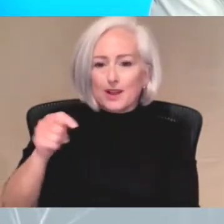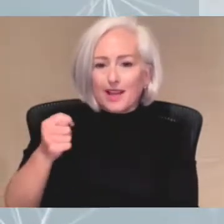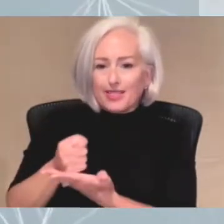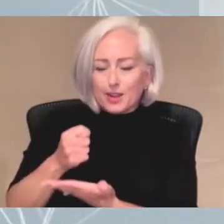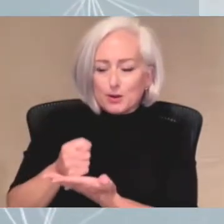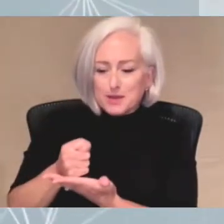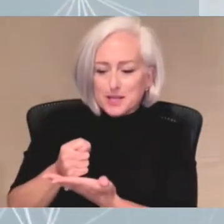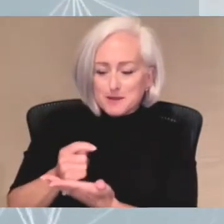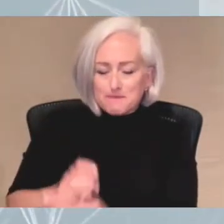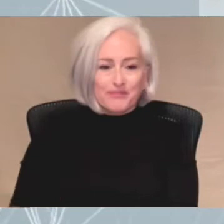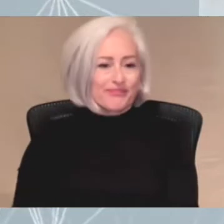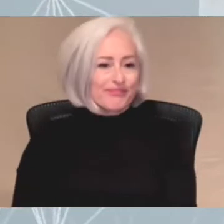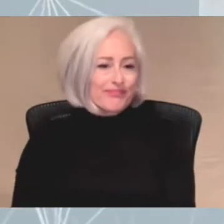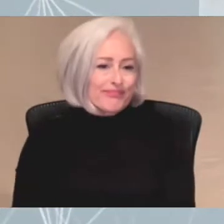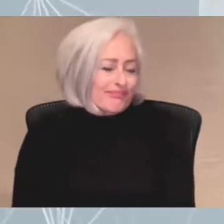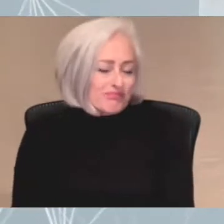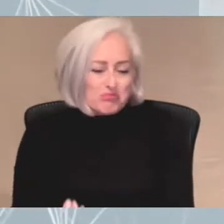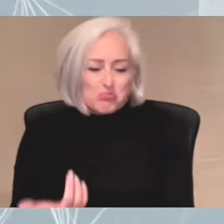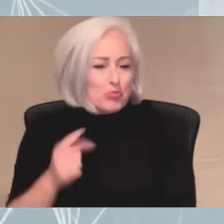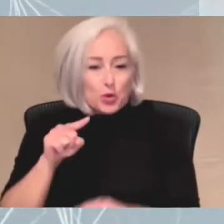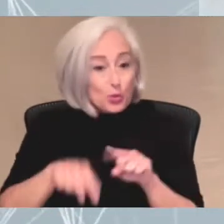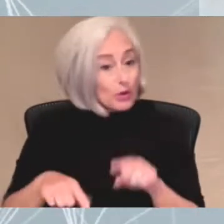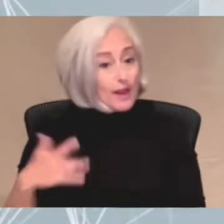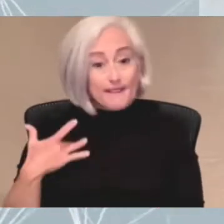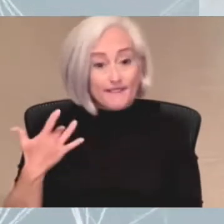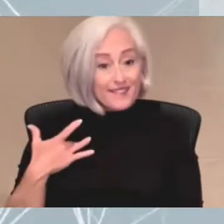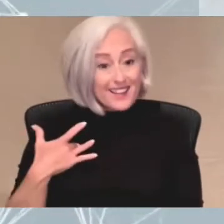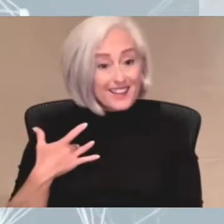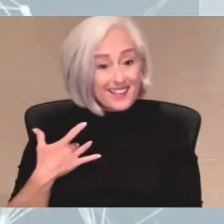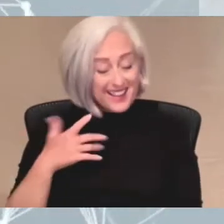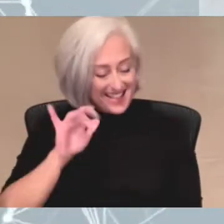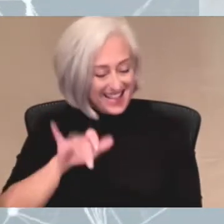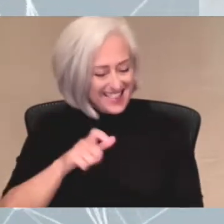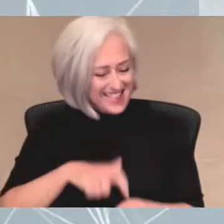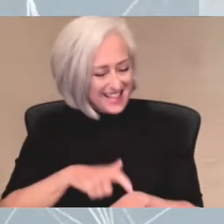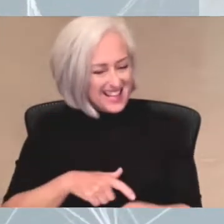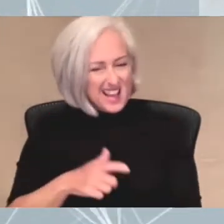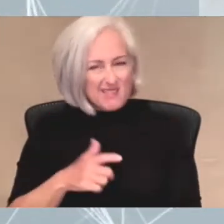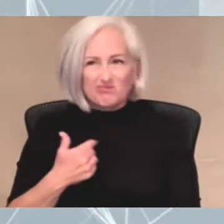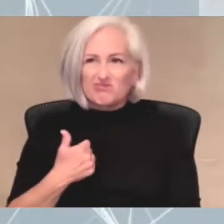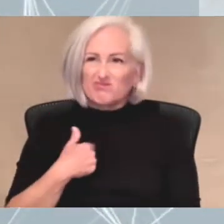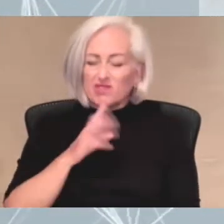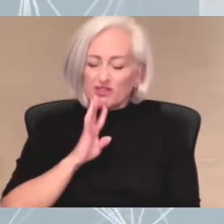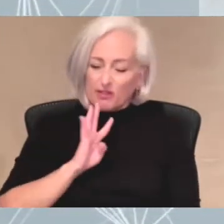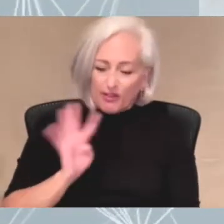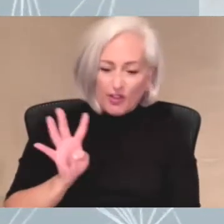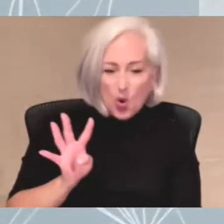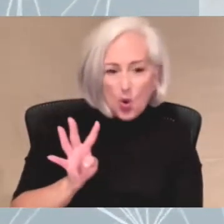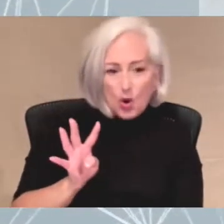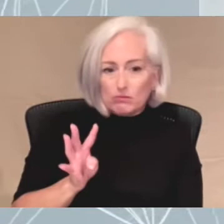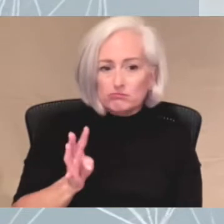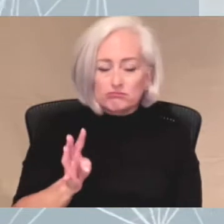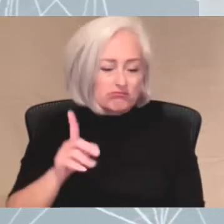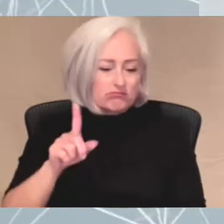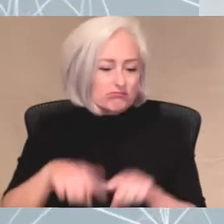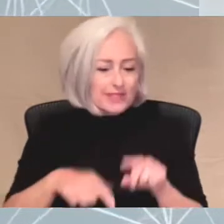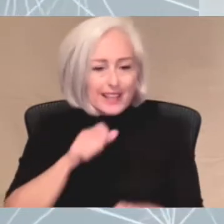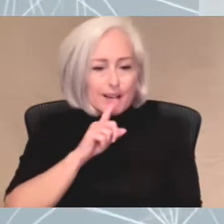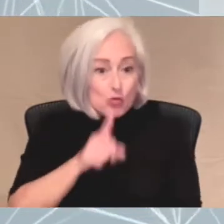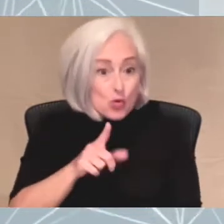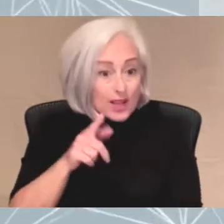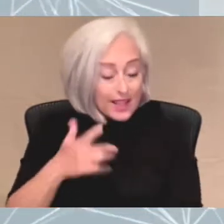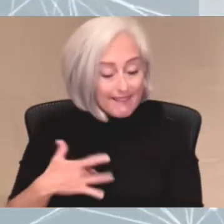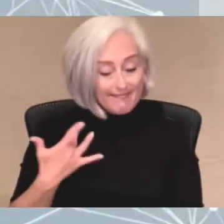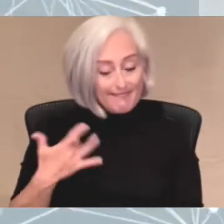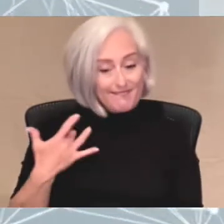Well, you can't really feel it. I was only 4, and I couldn't really feel it because, of course, like,